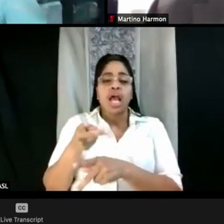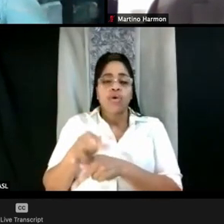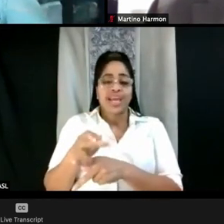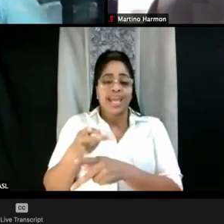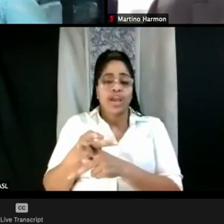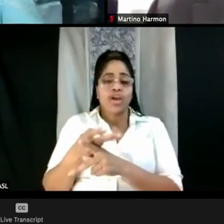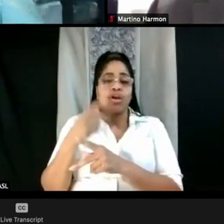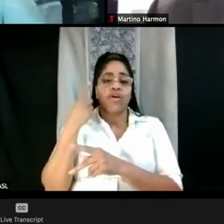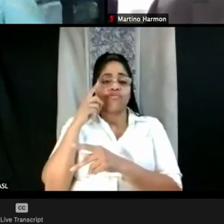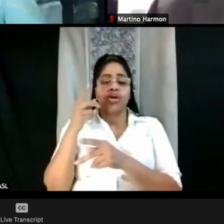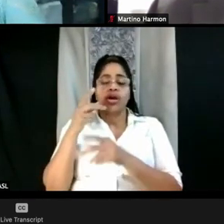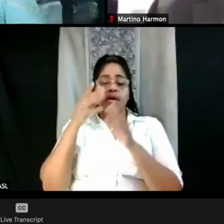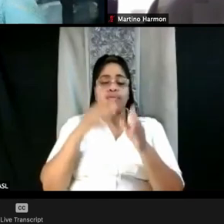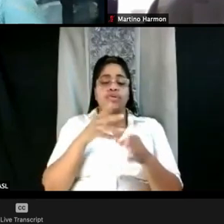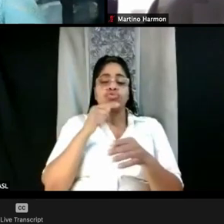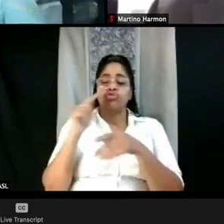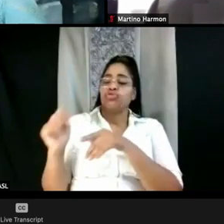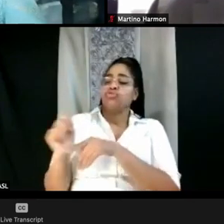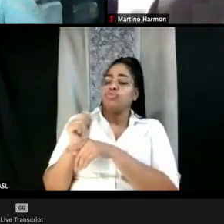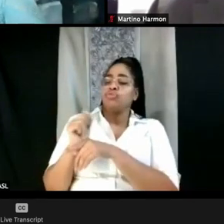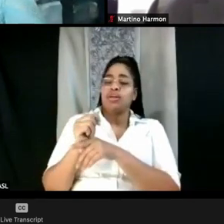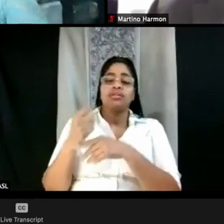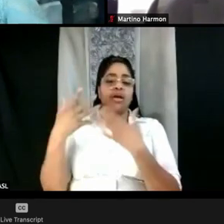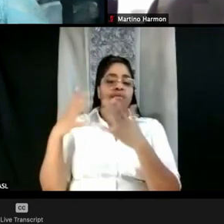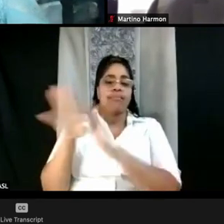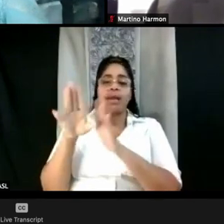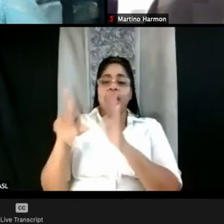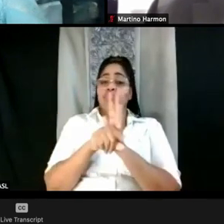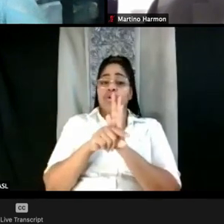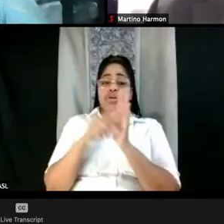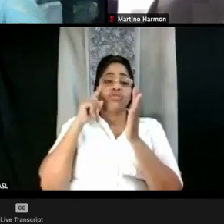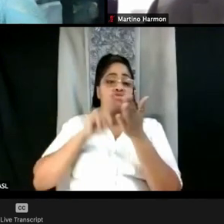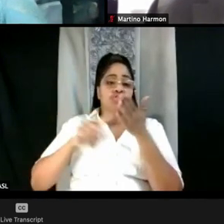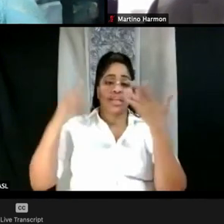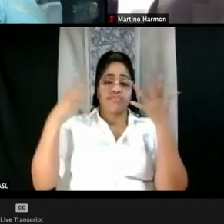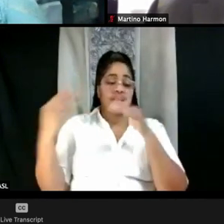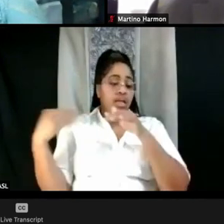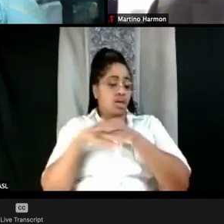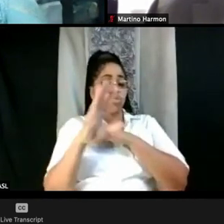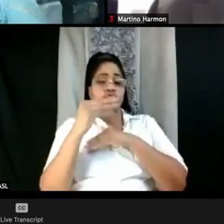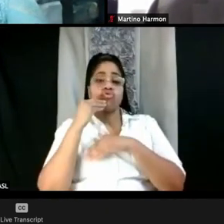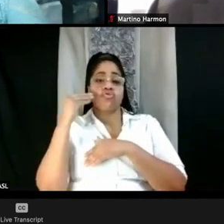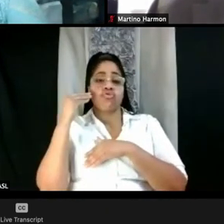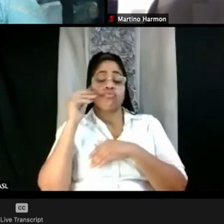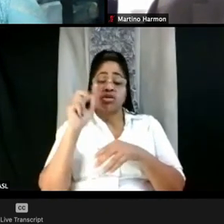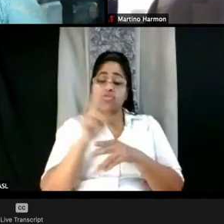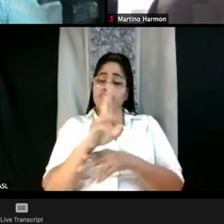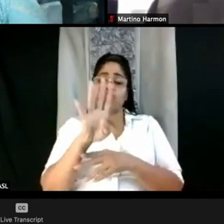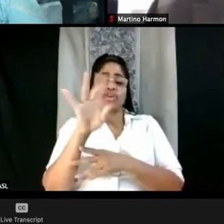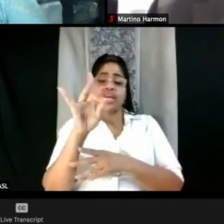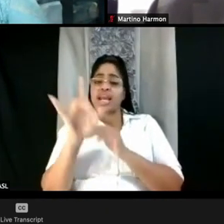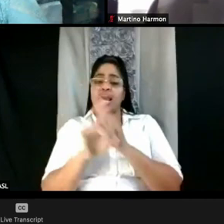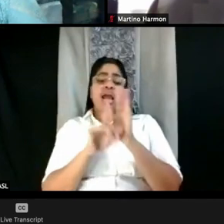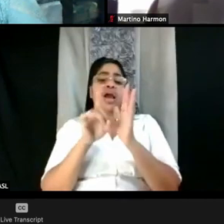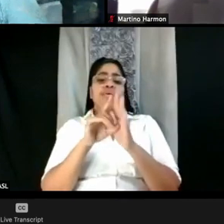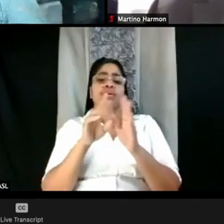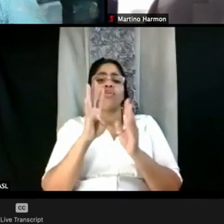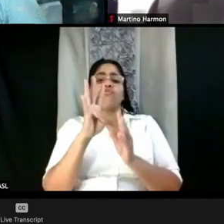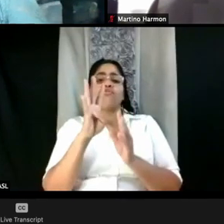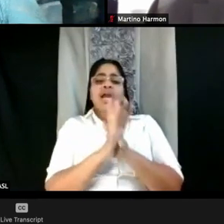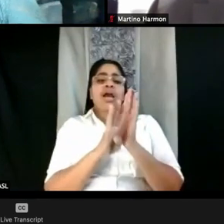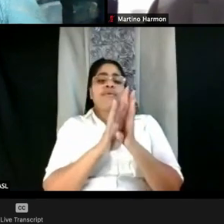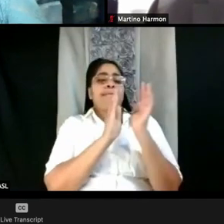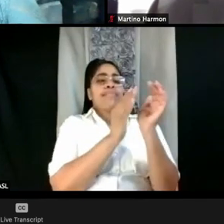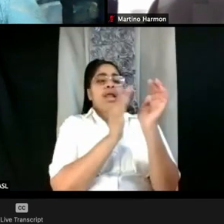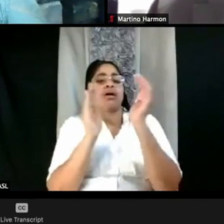for a caregiver who is trained and background checked to come to your home. And you can use those 48 hours in 4-hour blocks any way that you